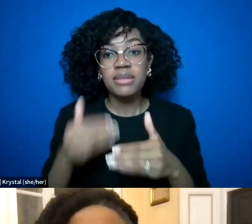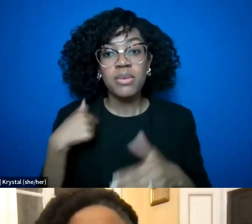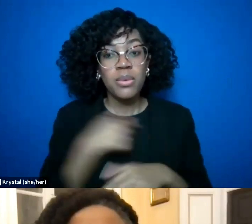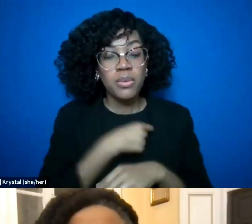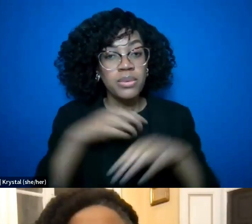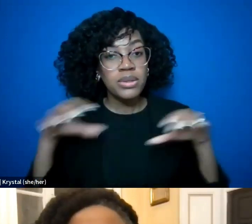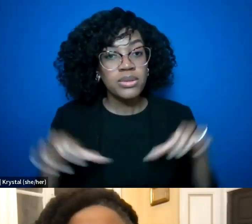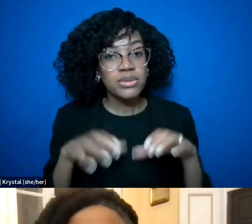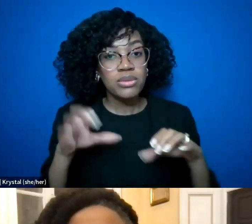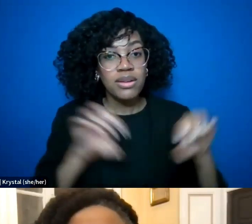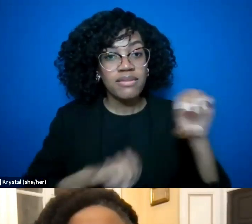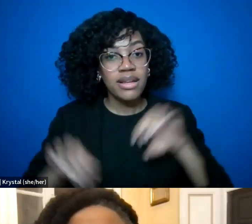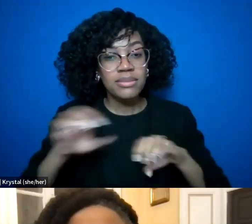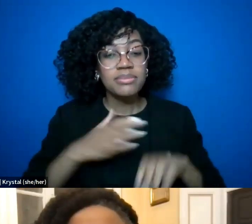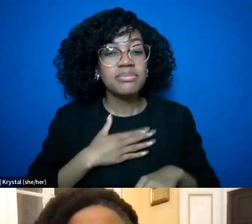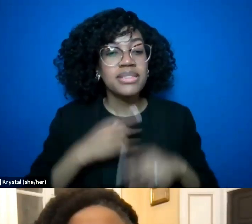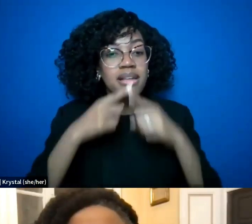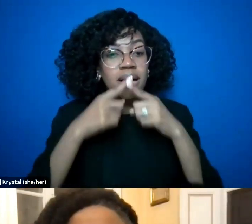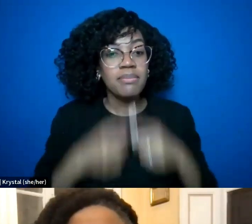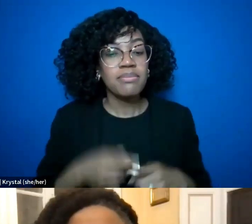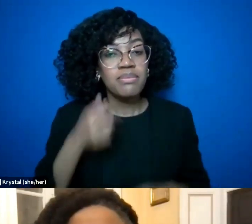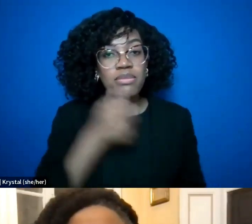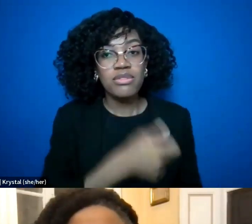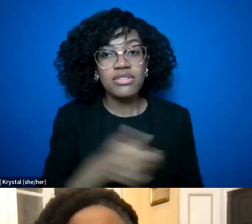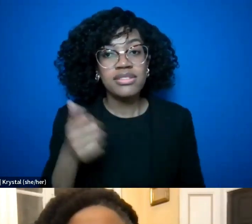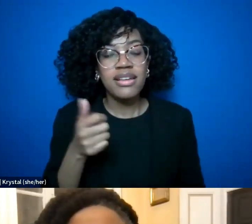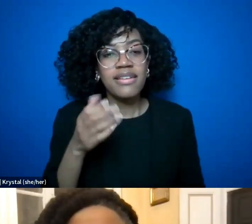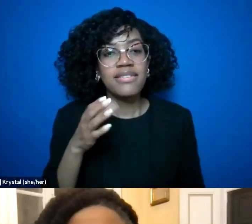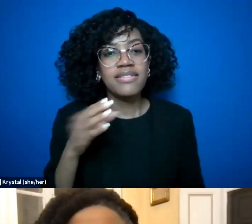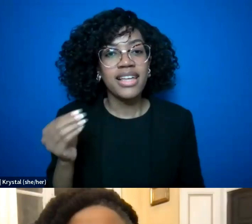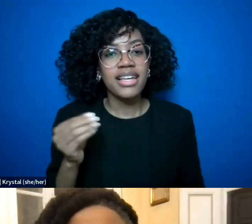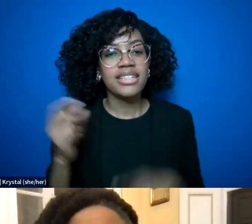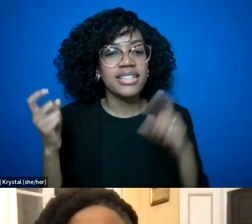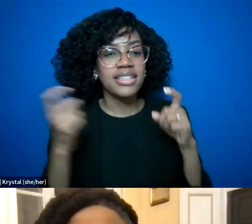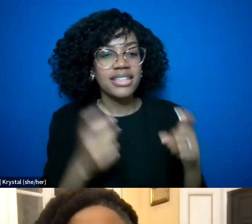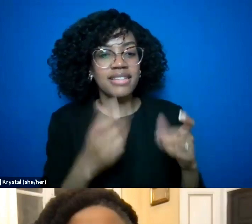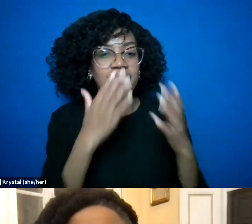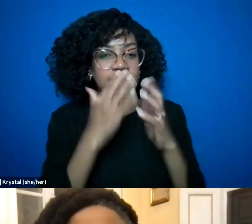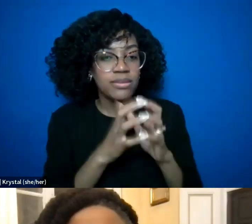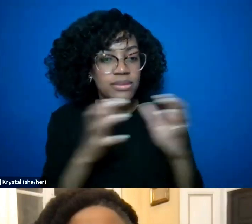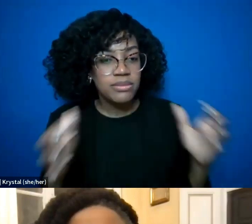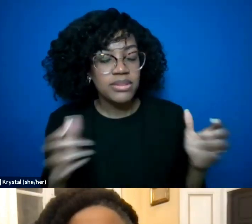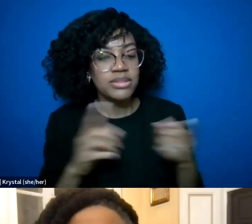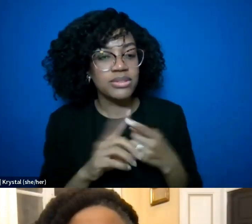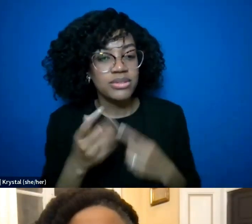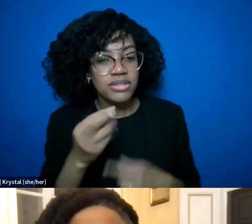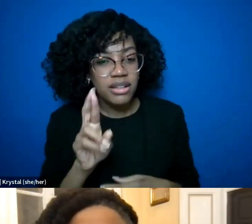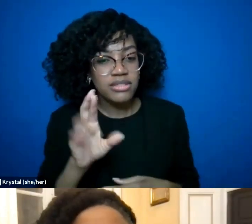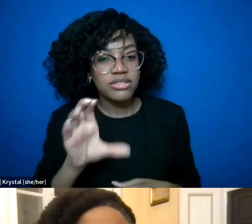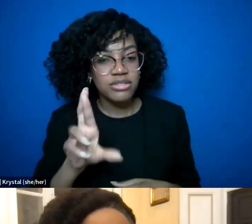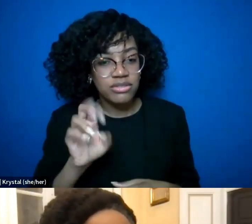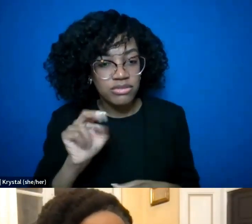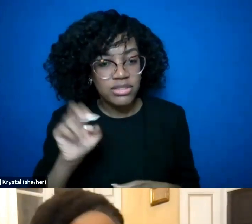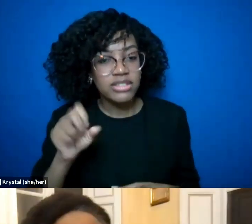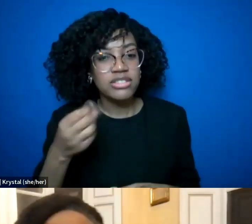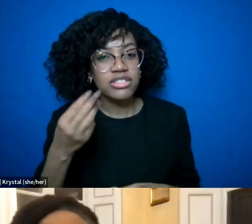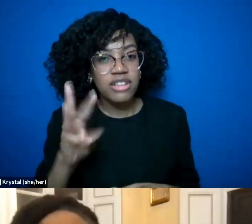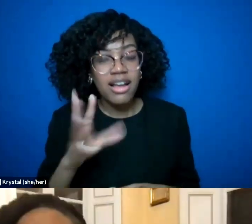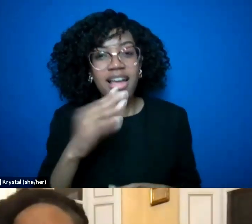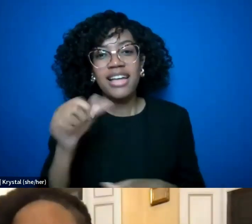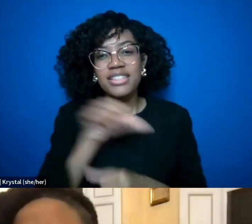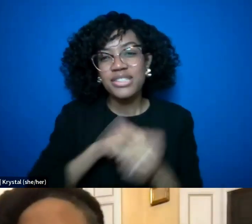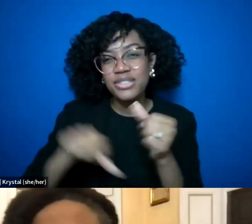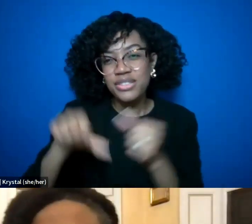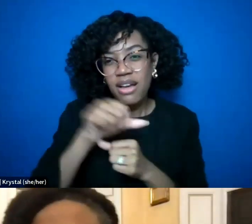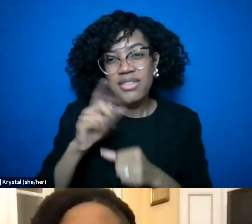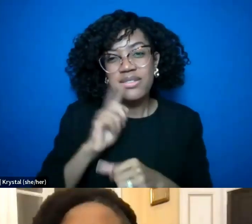evaluation, I want everyone to unmute yourself and give your thank yous to Dr. Crenshaw and to each other for your